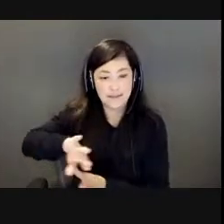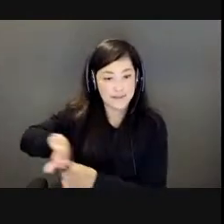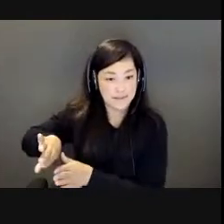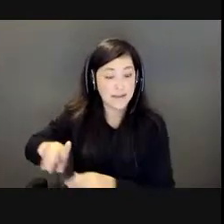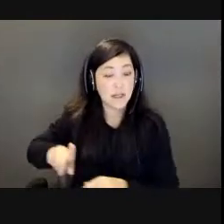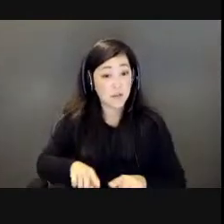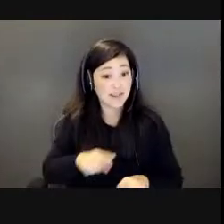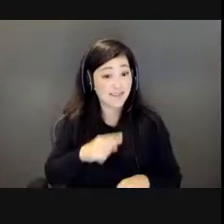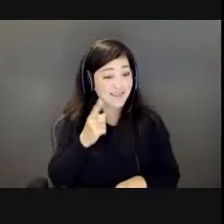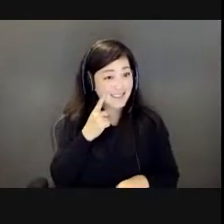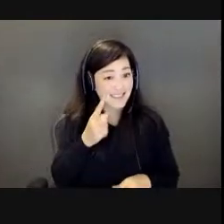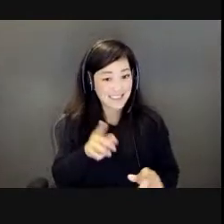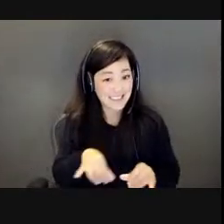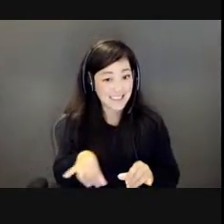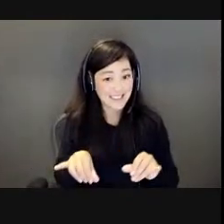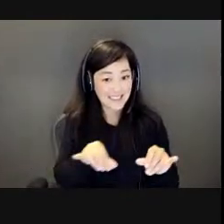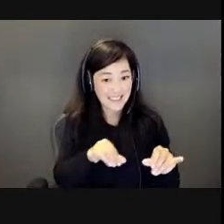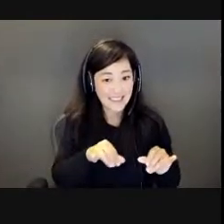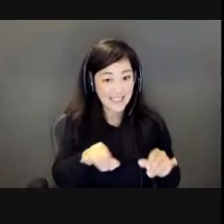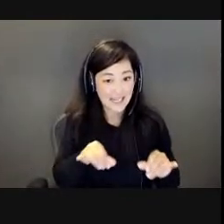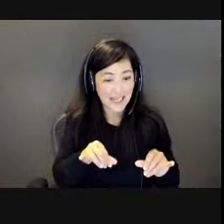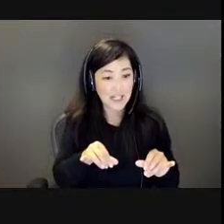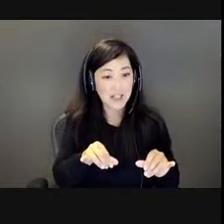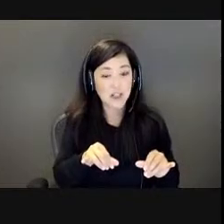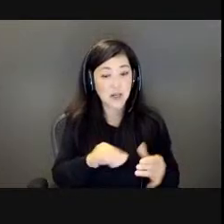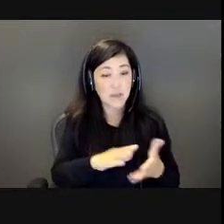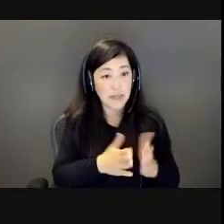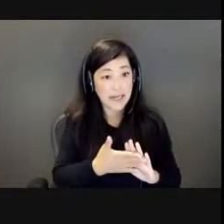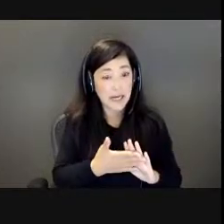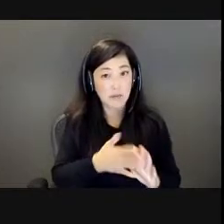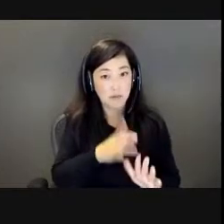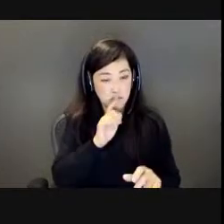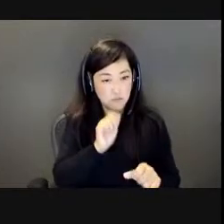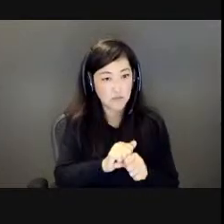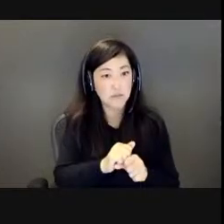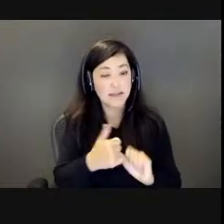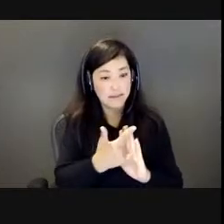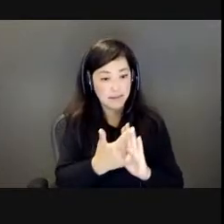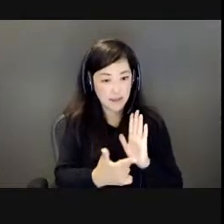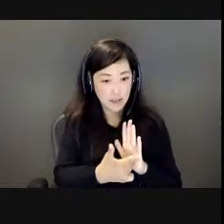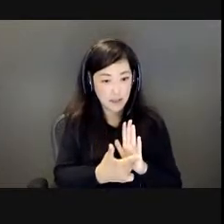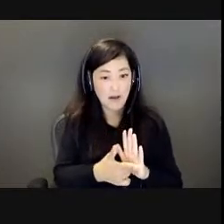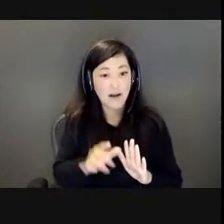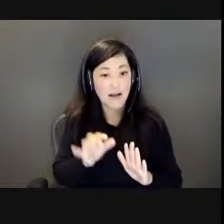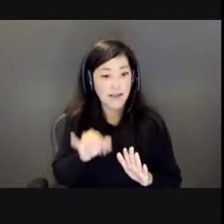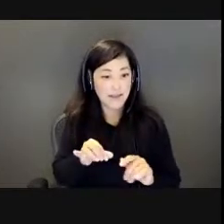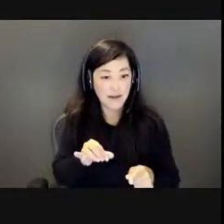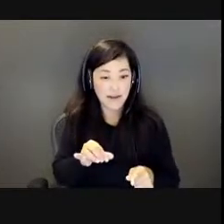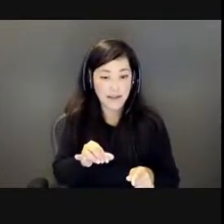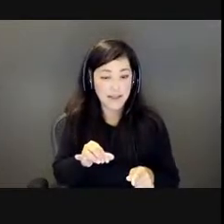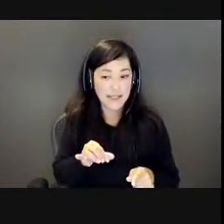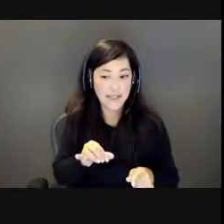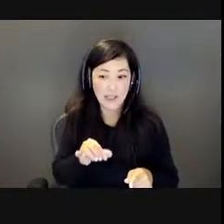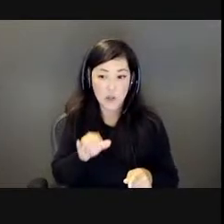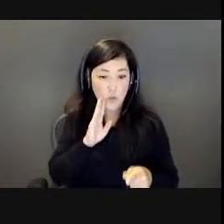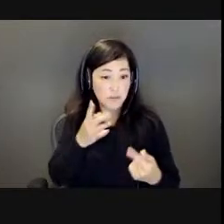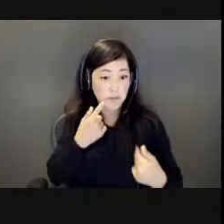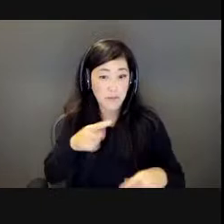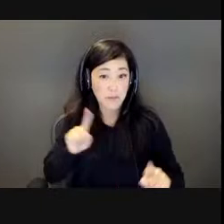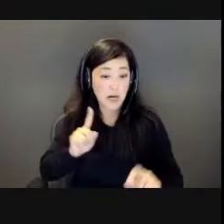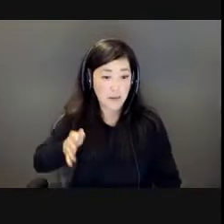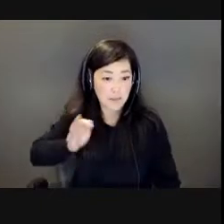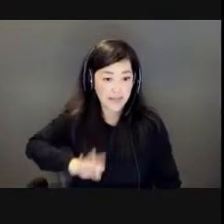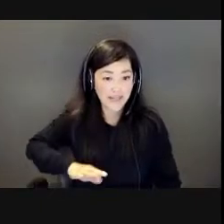to regulation is only as good as the financial policy that follows it. And there's going to be significant education and